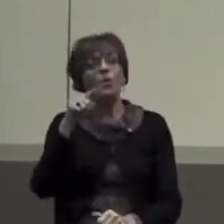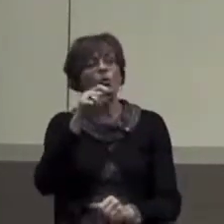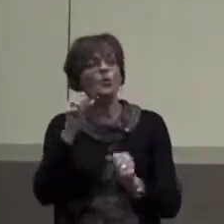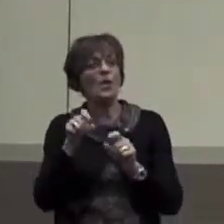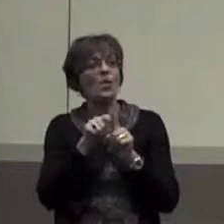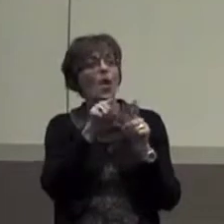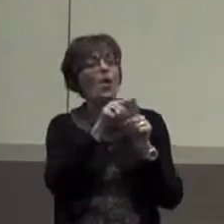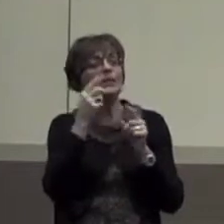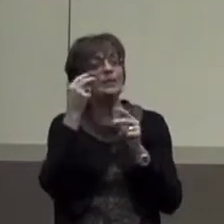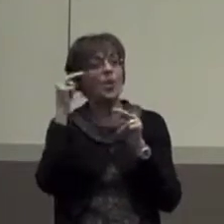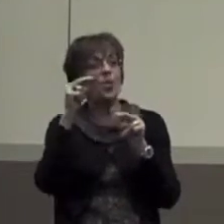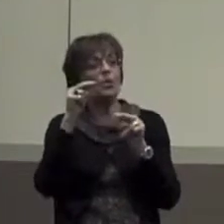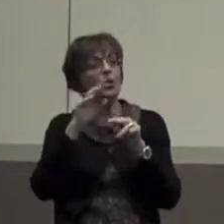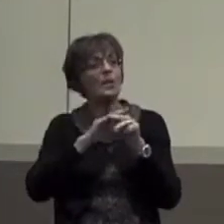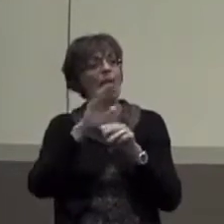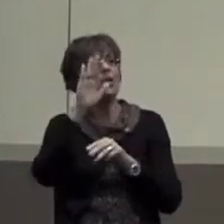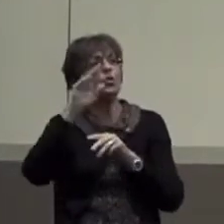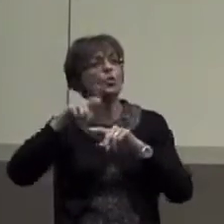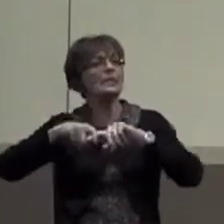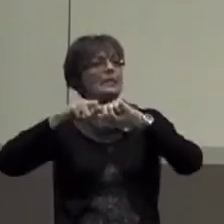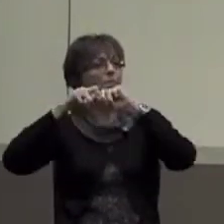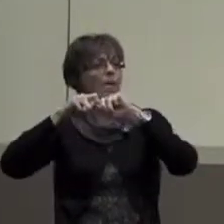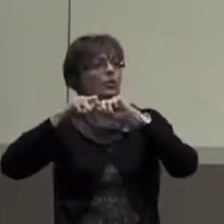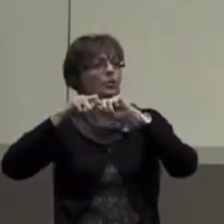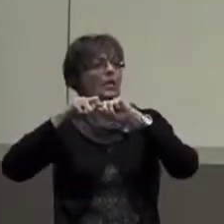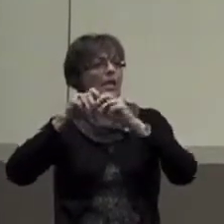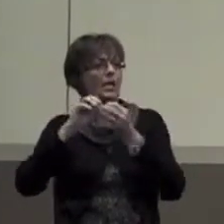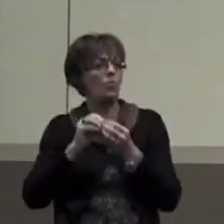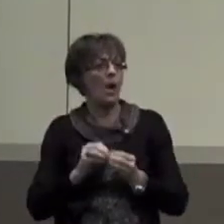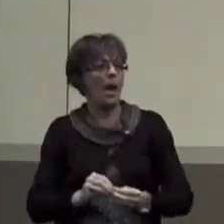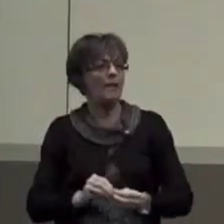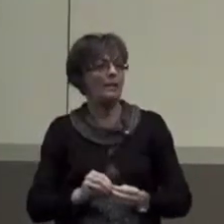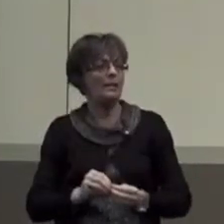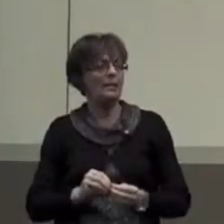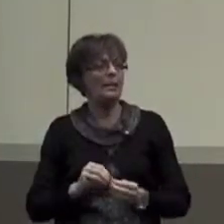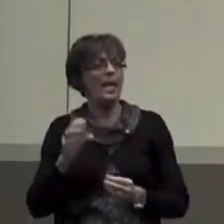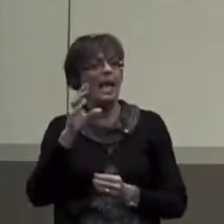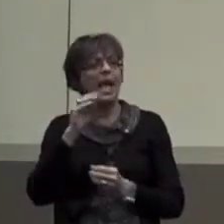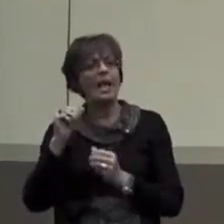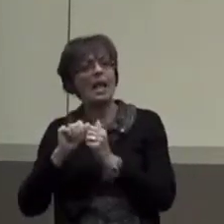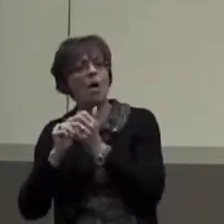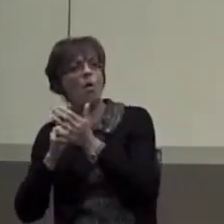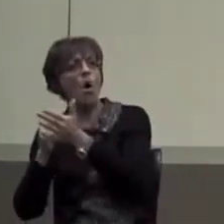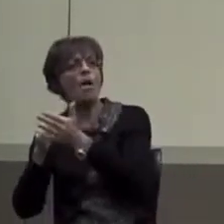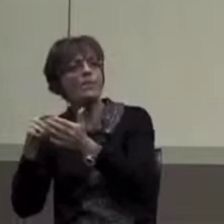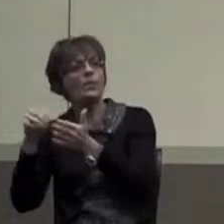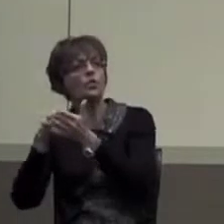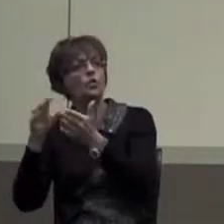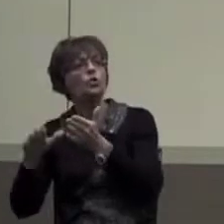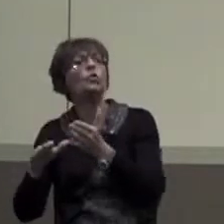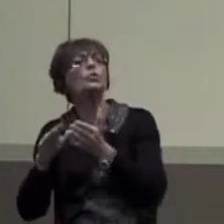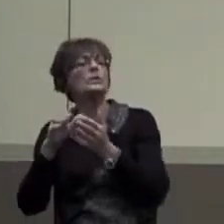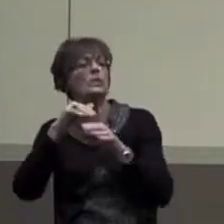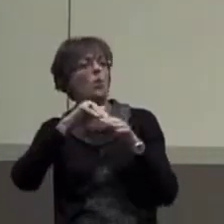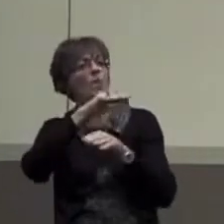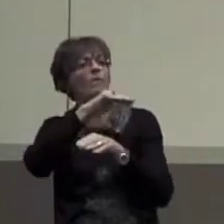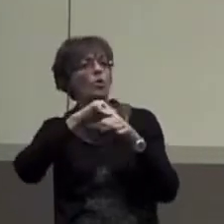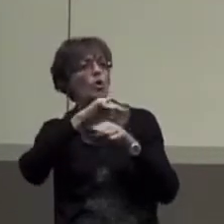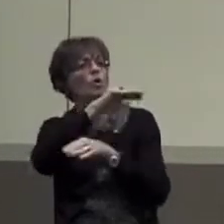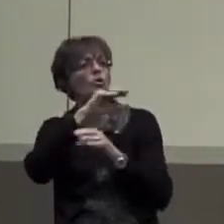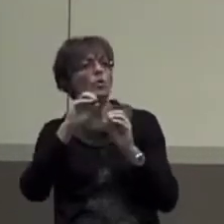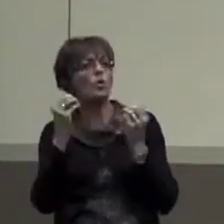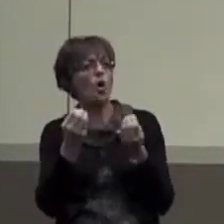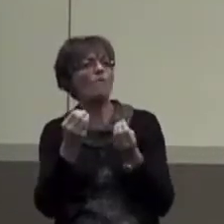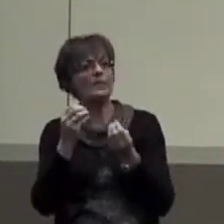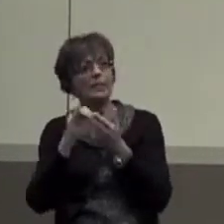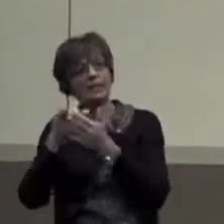at your suspension rate and your how often students are referred to the office. That could be other data that you use to